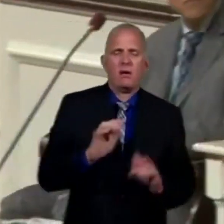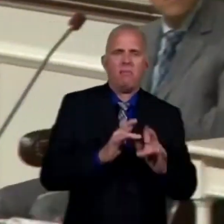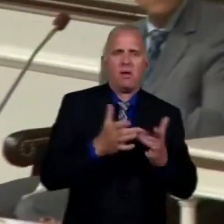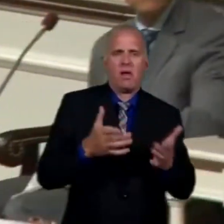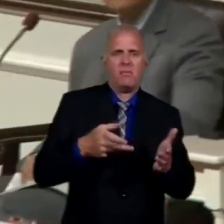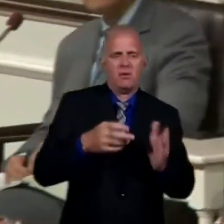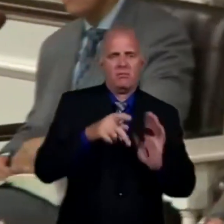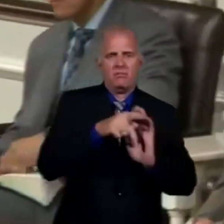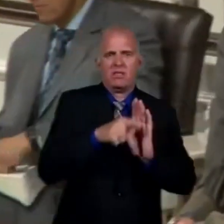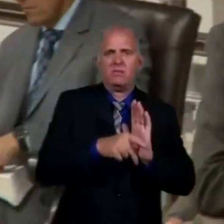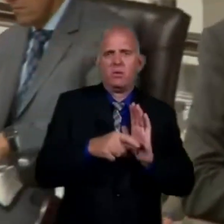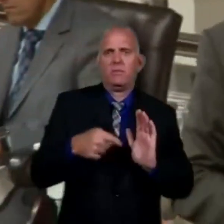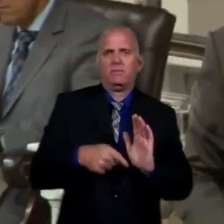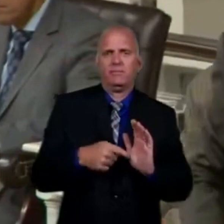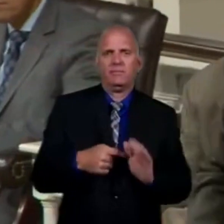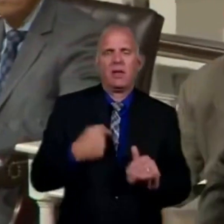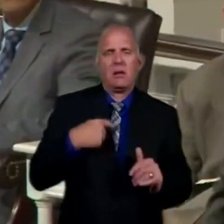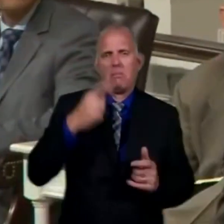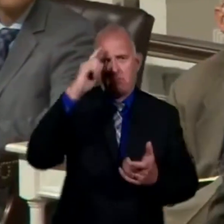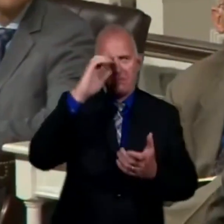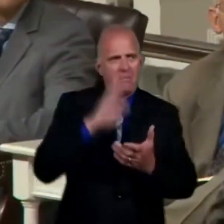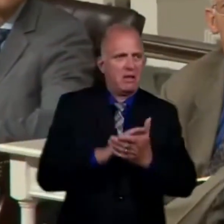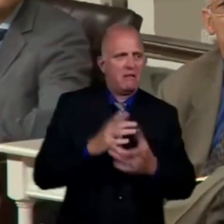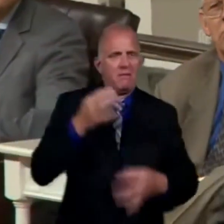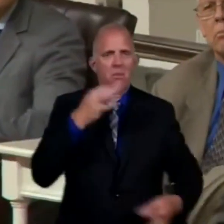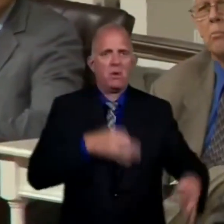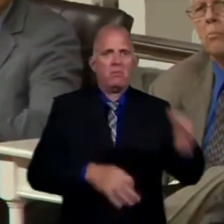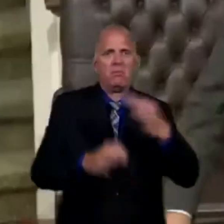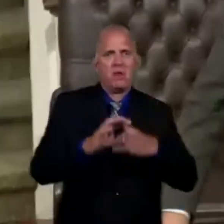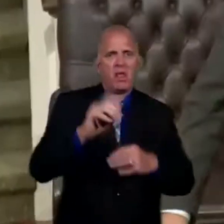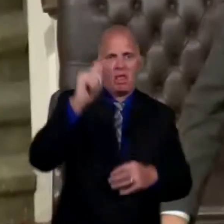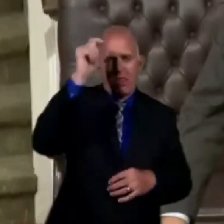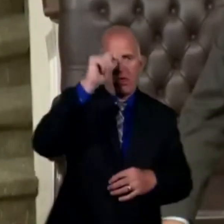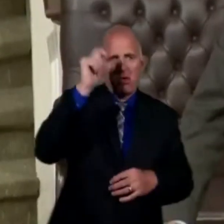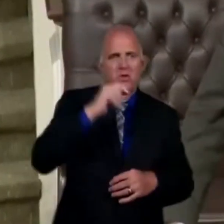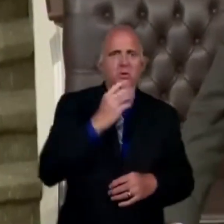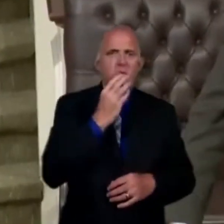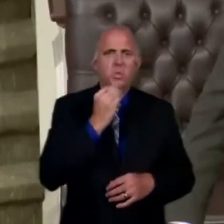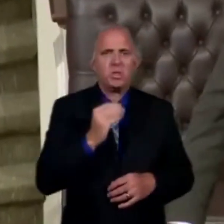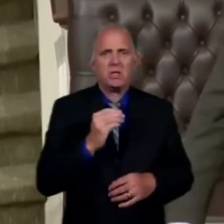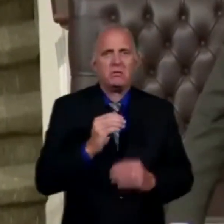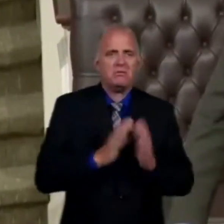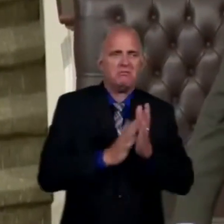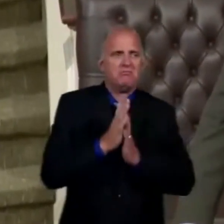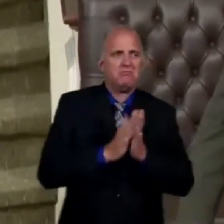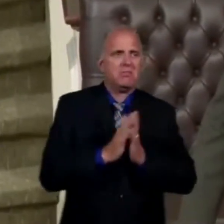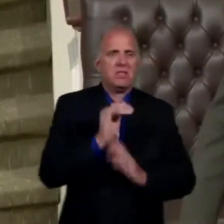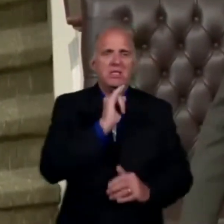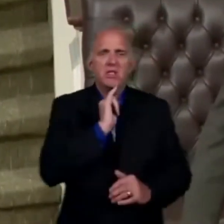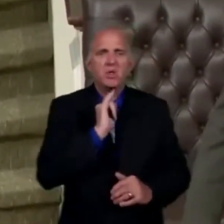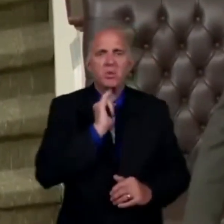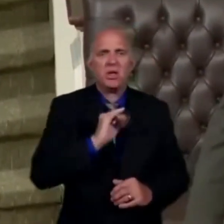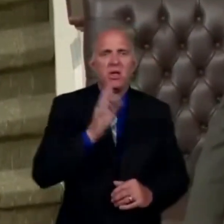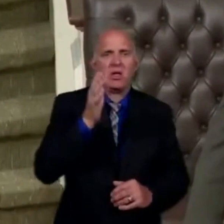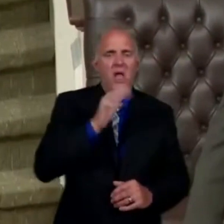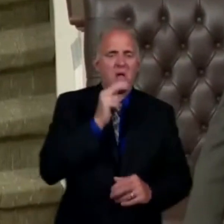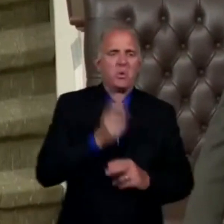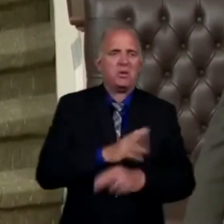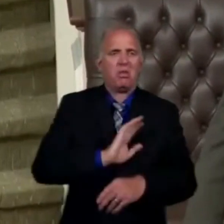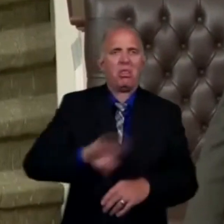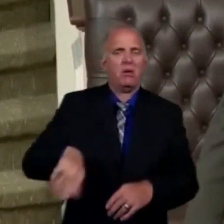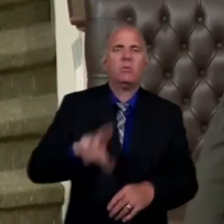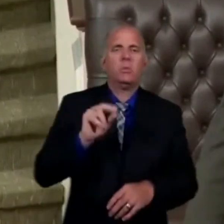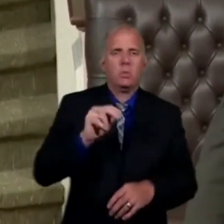with the replacement theology that is propagated today, that Jews have no interest in Israel, God is not working with Israel. I think He is